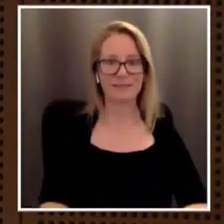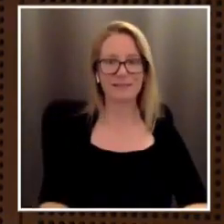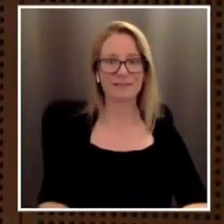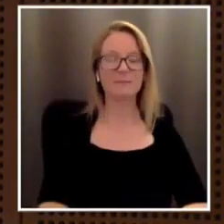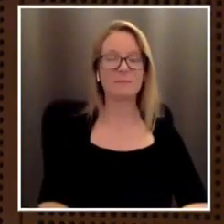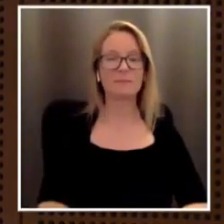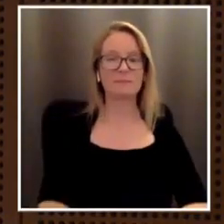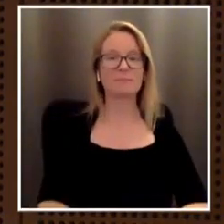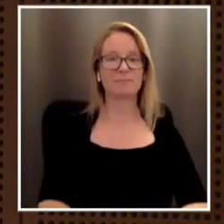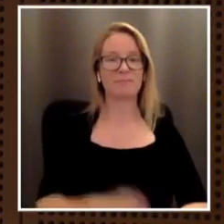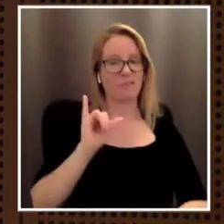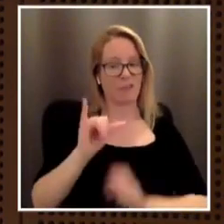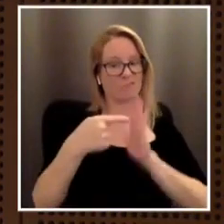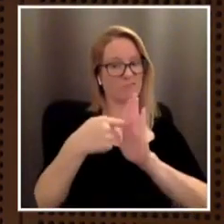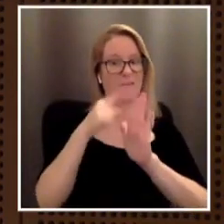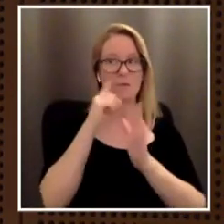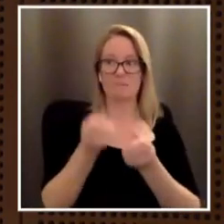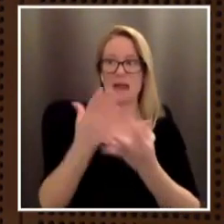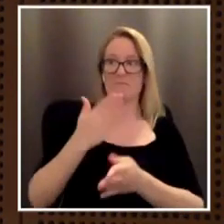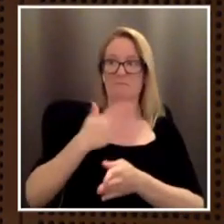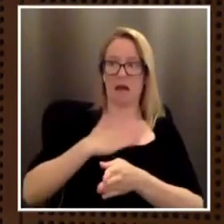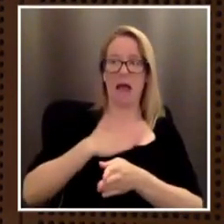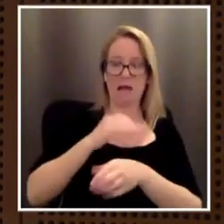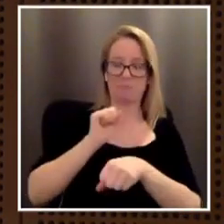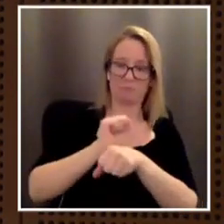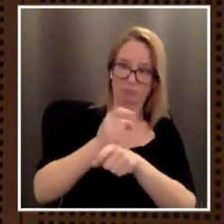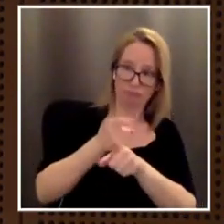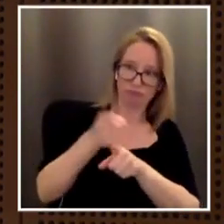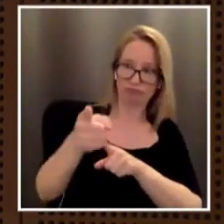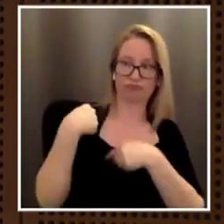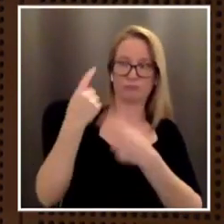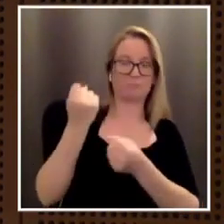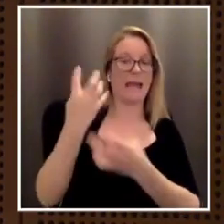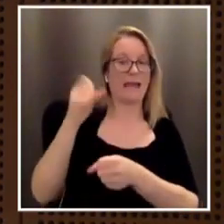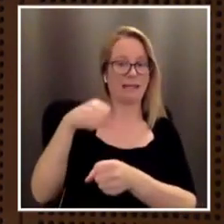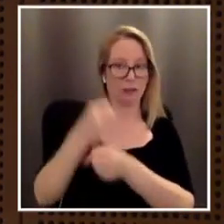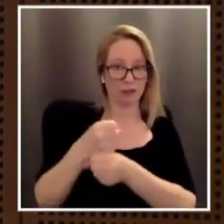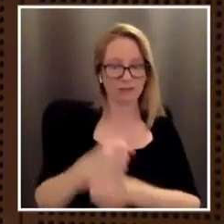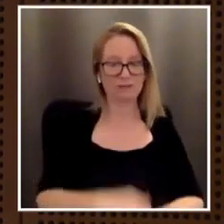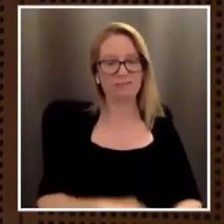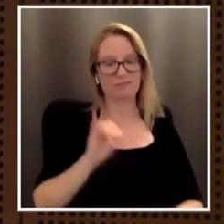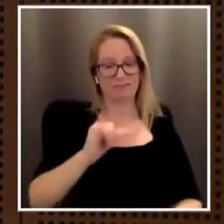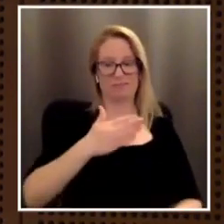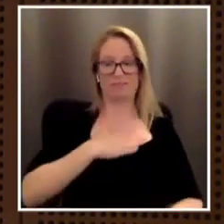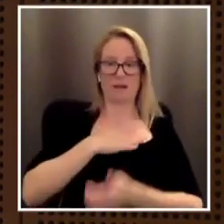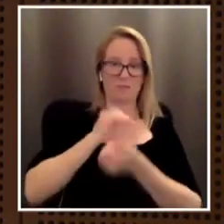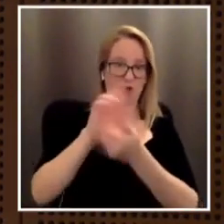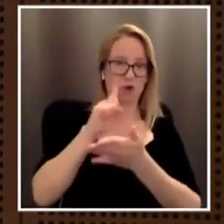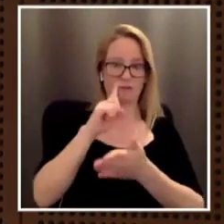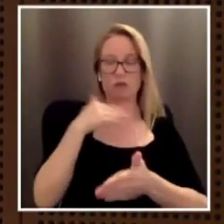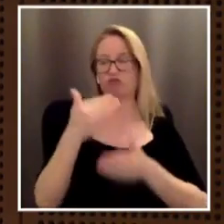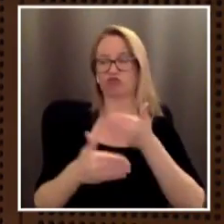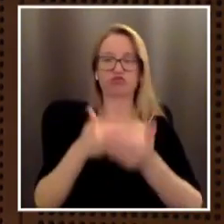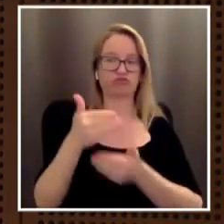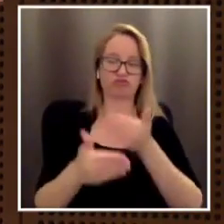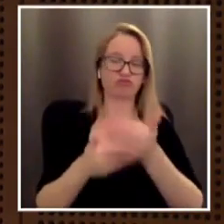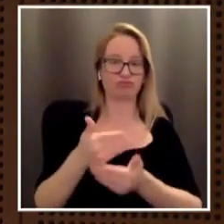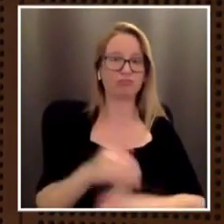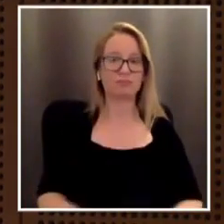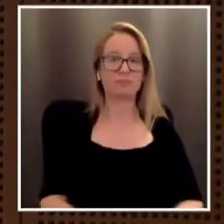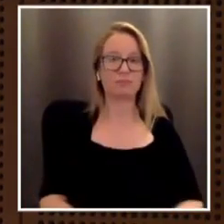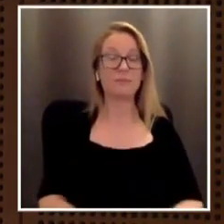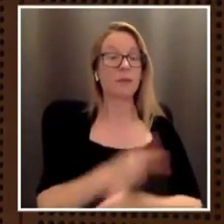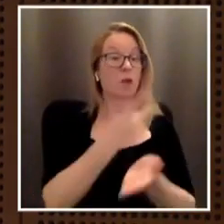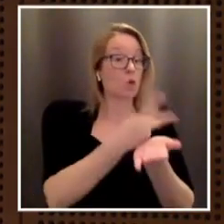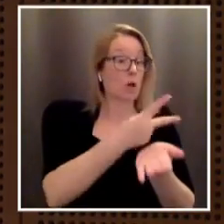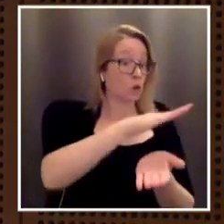It's been a model for a lot of my professional career. That was sort of my way of going forth. Between grad